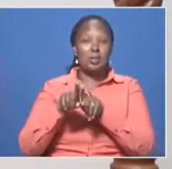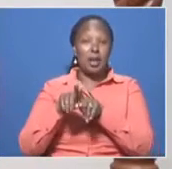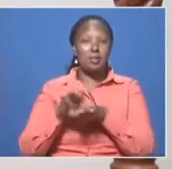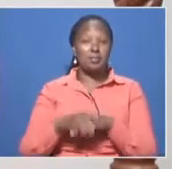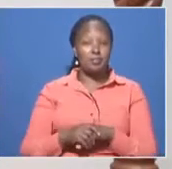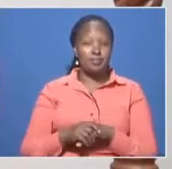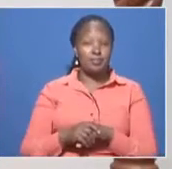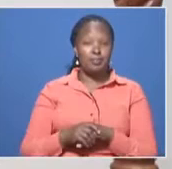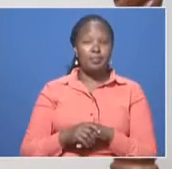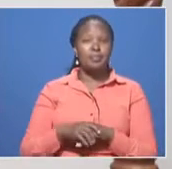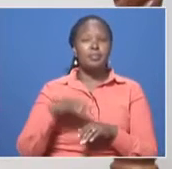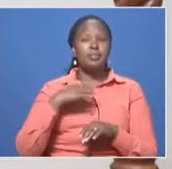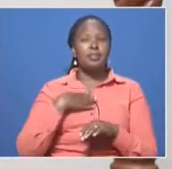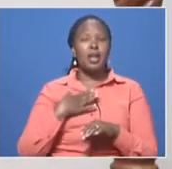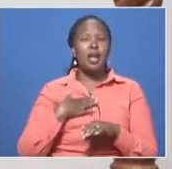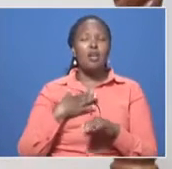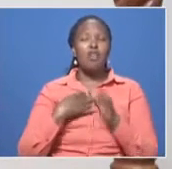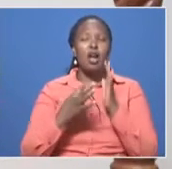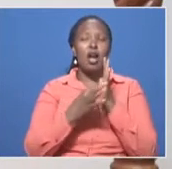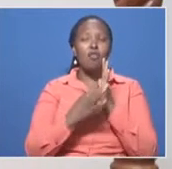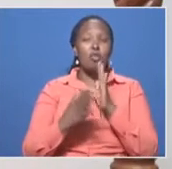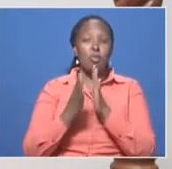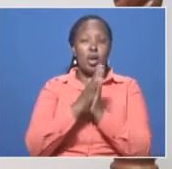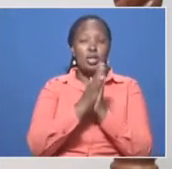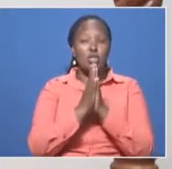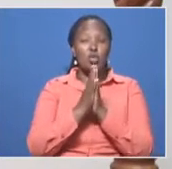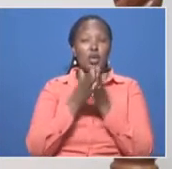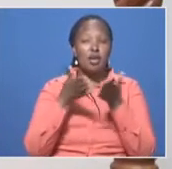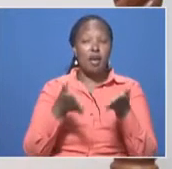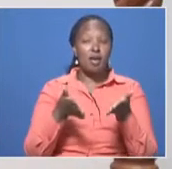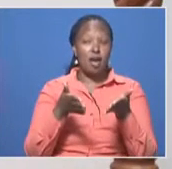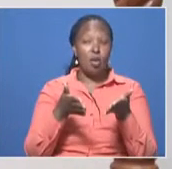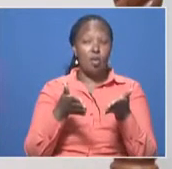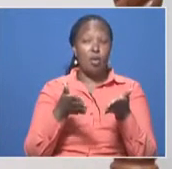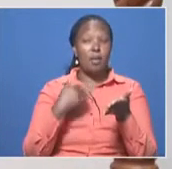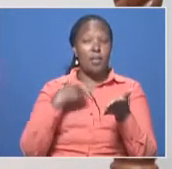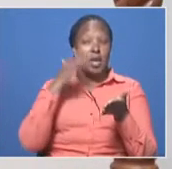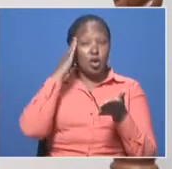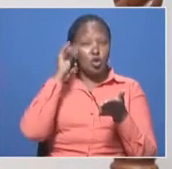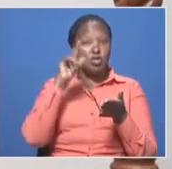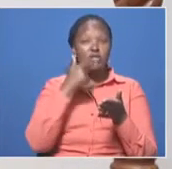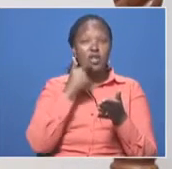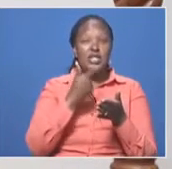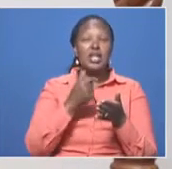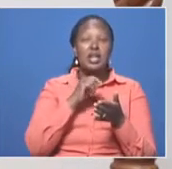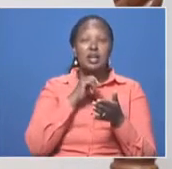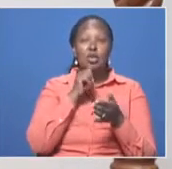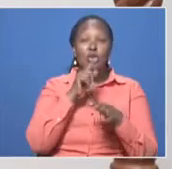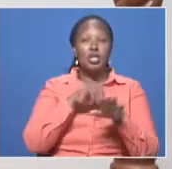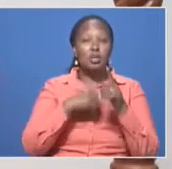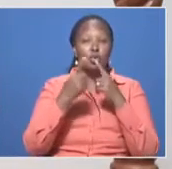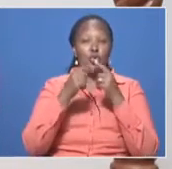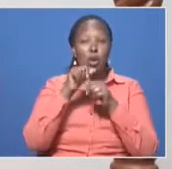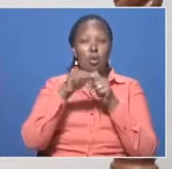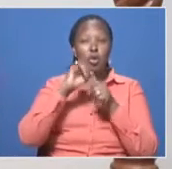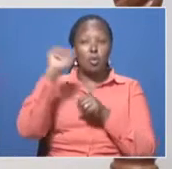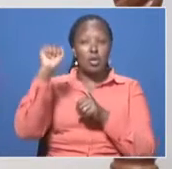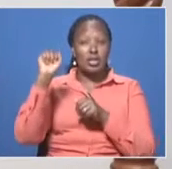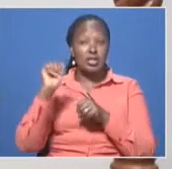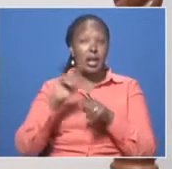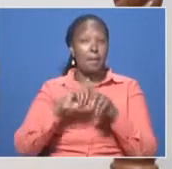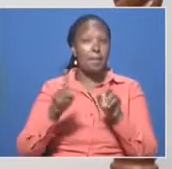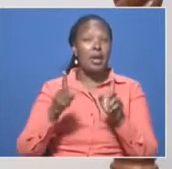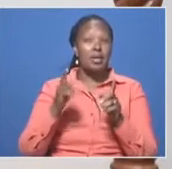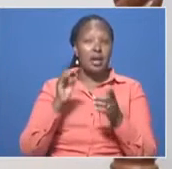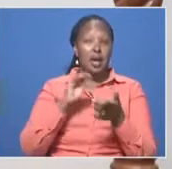Mm. There is a popular narrative right now that, and I know you've said it isn't the time to talk politics, but